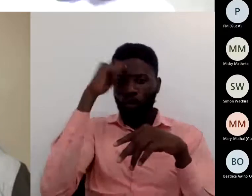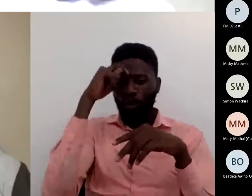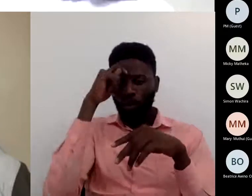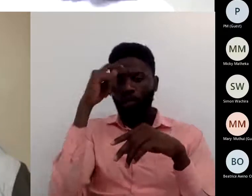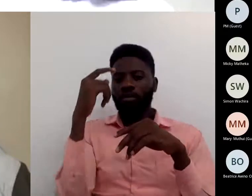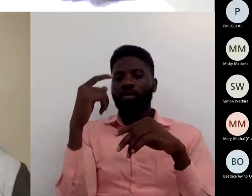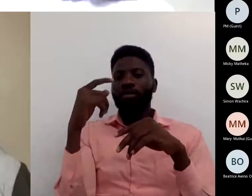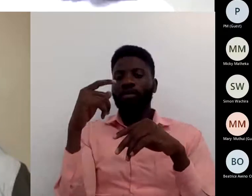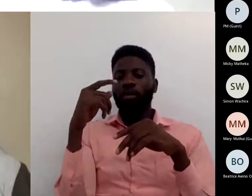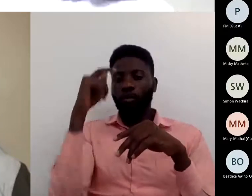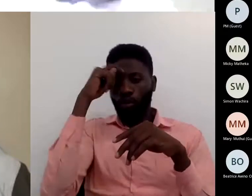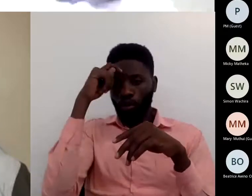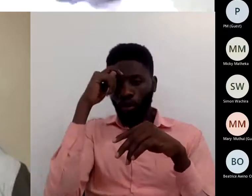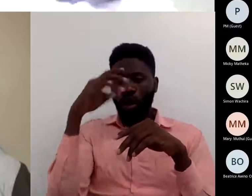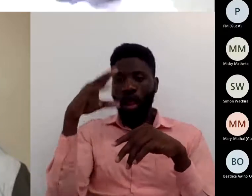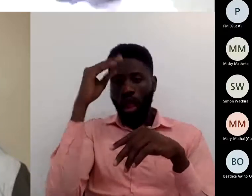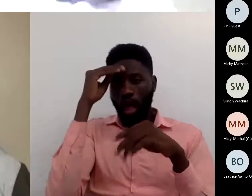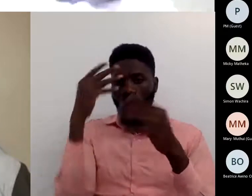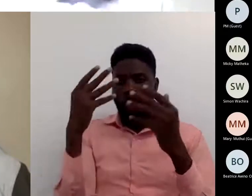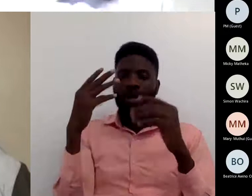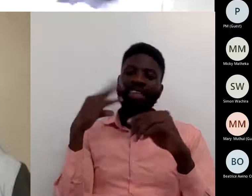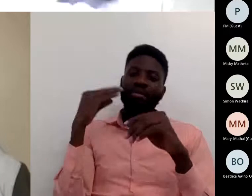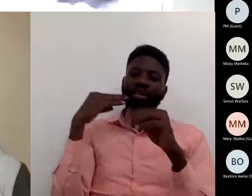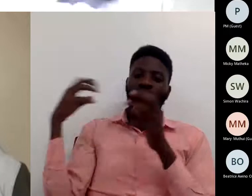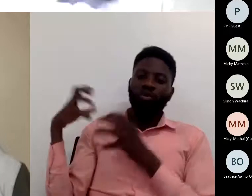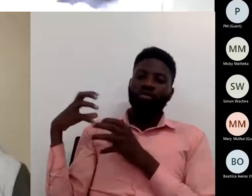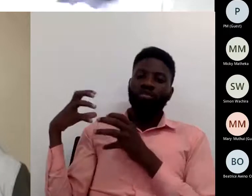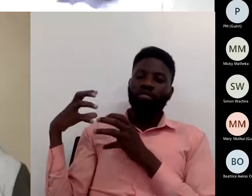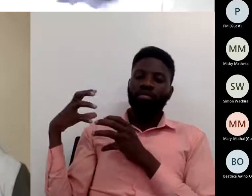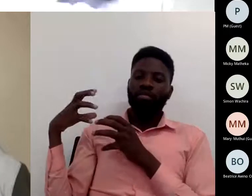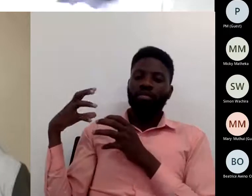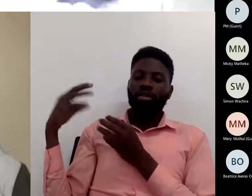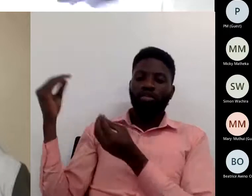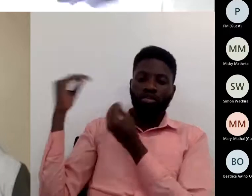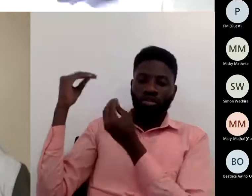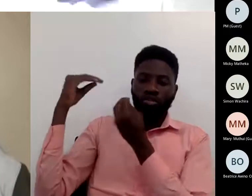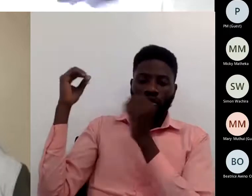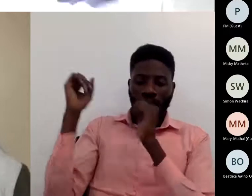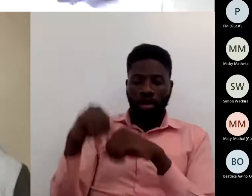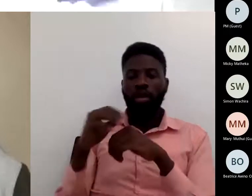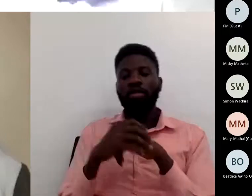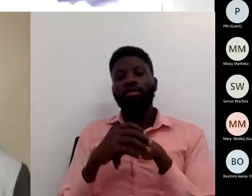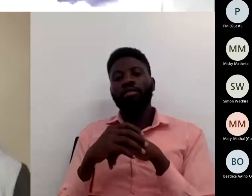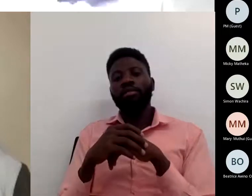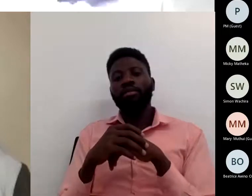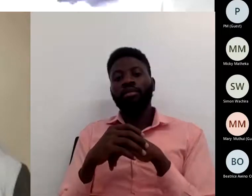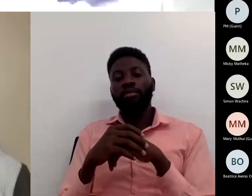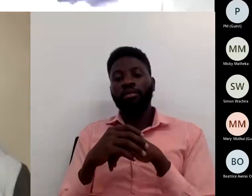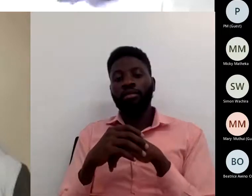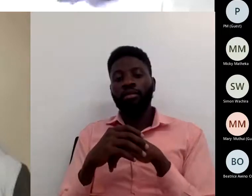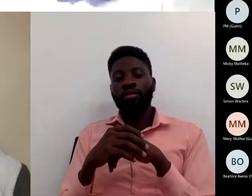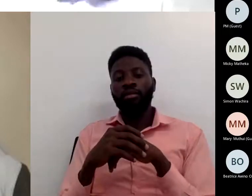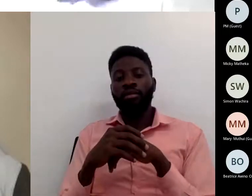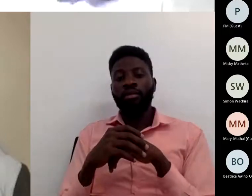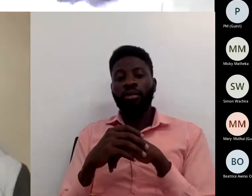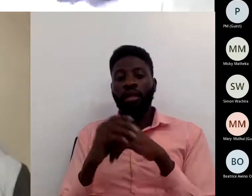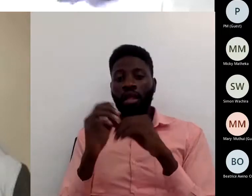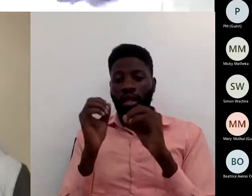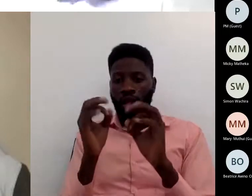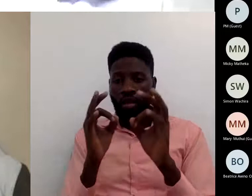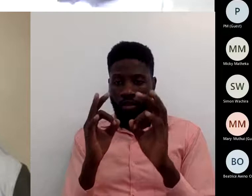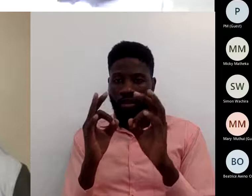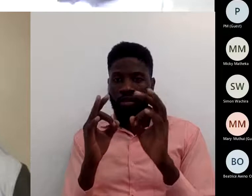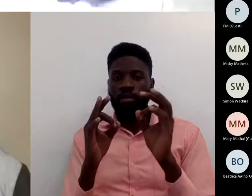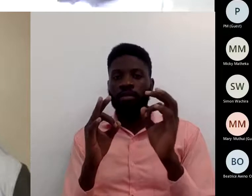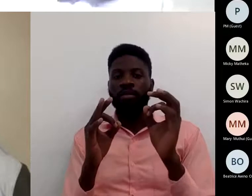You get wisdom from people that have gone ahead of you, from everybody. So if you take today, let me just show this to you today. So you